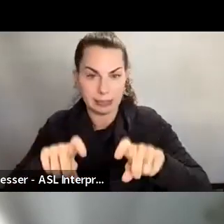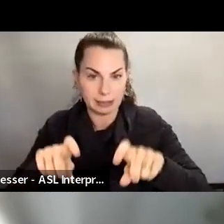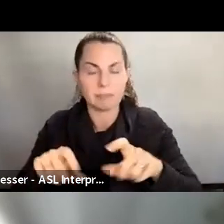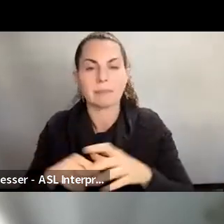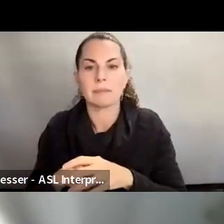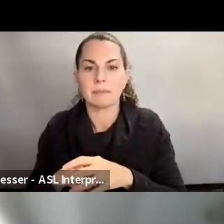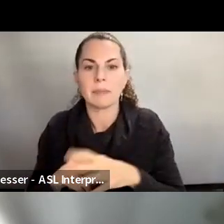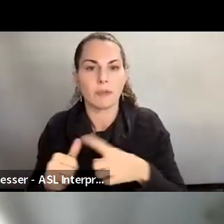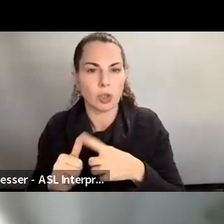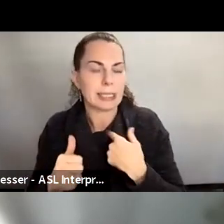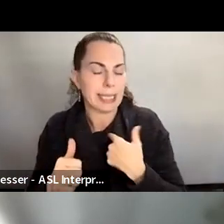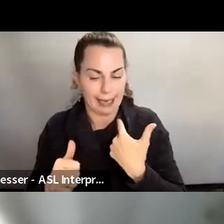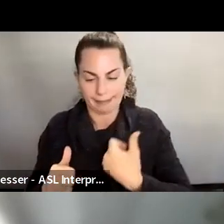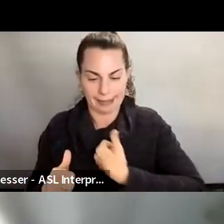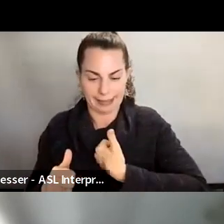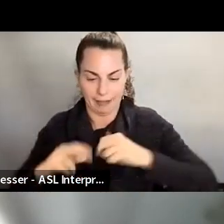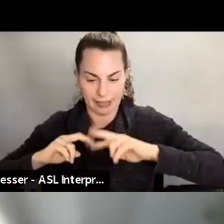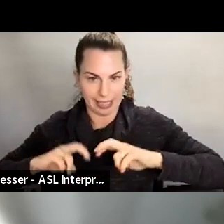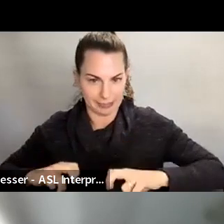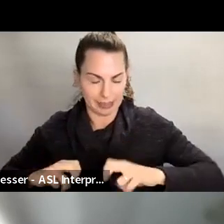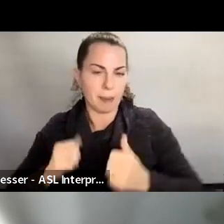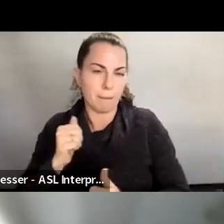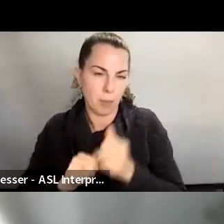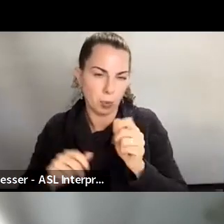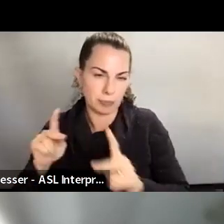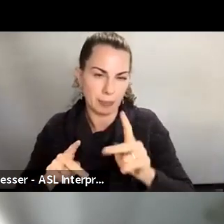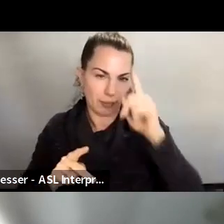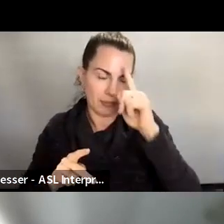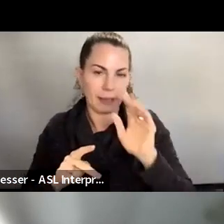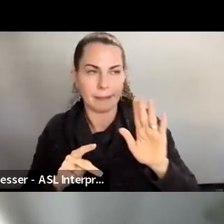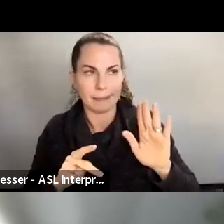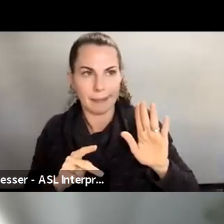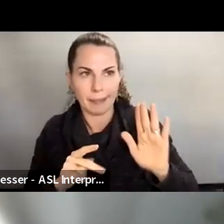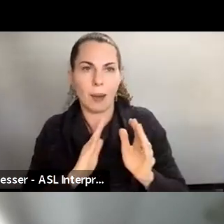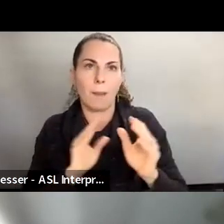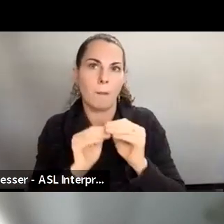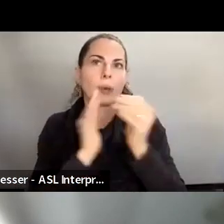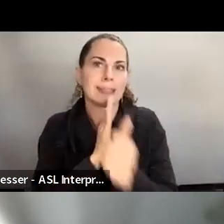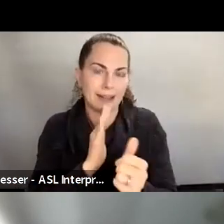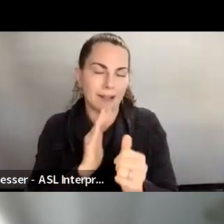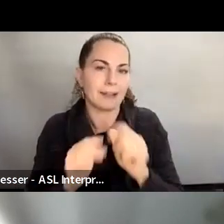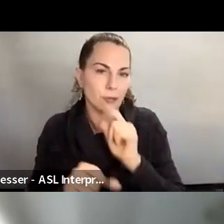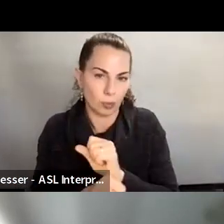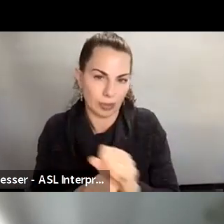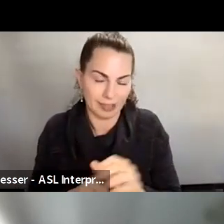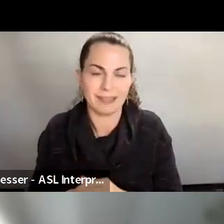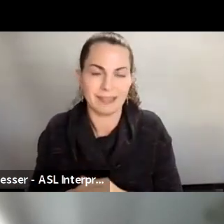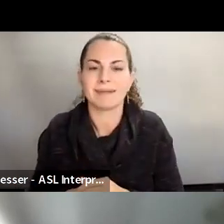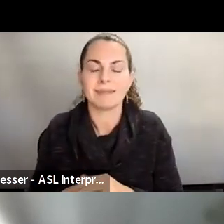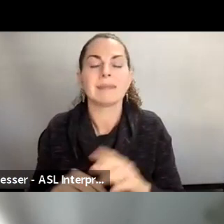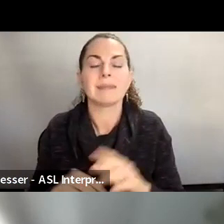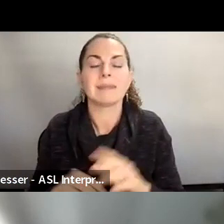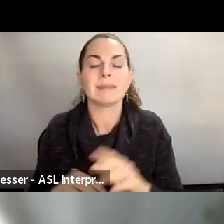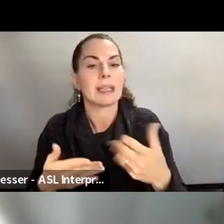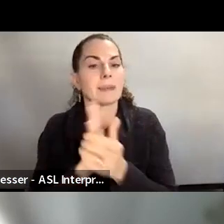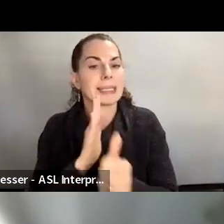most of the people always assess themselves higher than their actual skills are, but they were given a self-assessment. And if they met a certain level, they were eligible